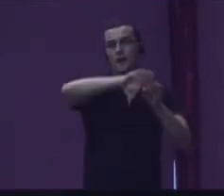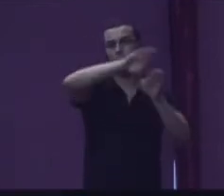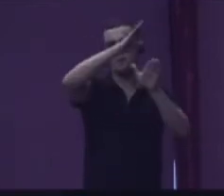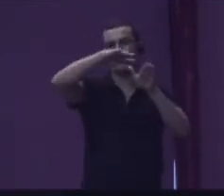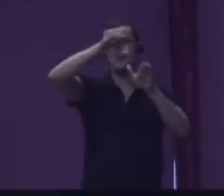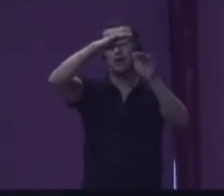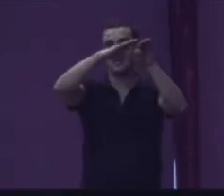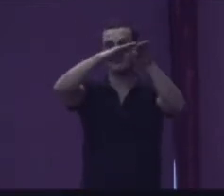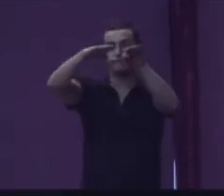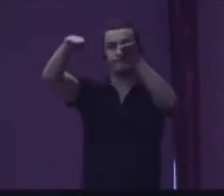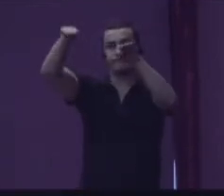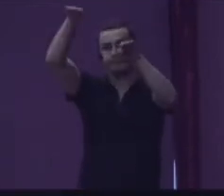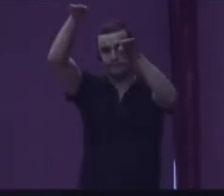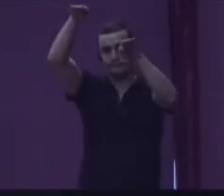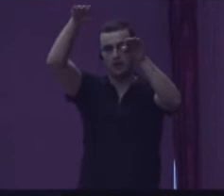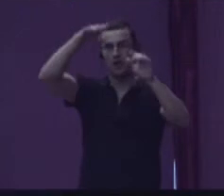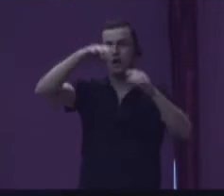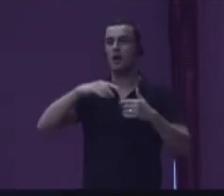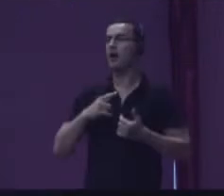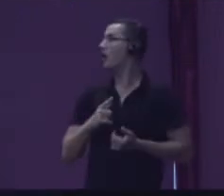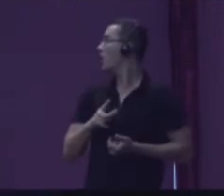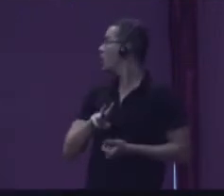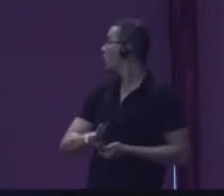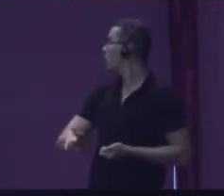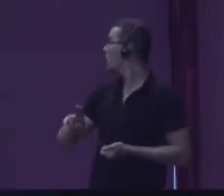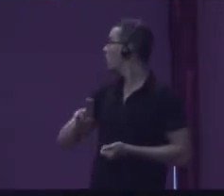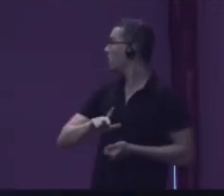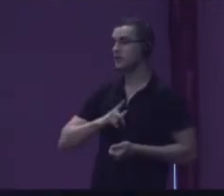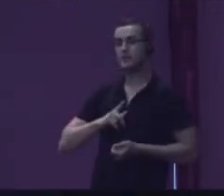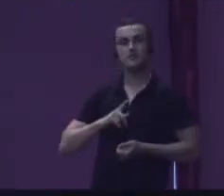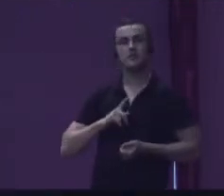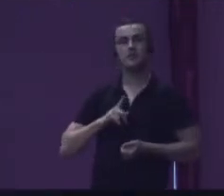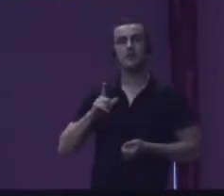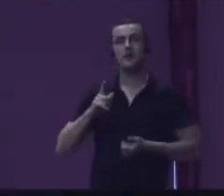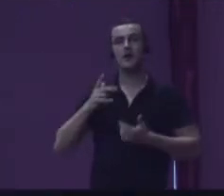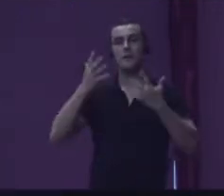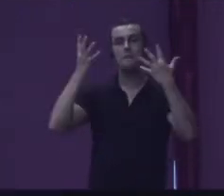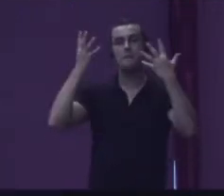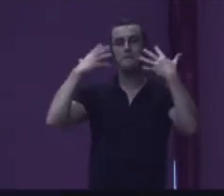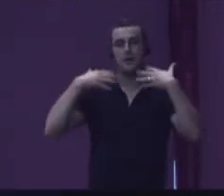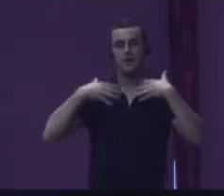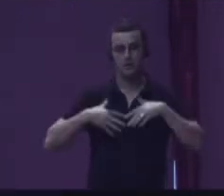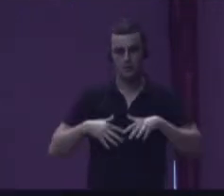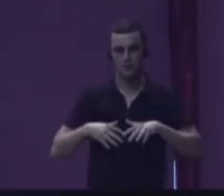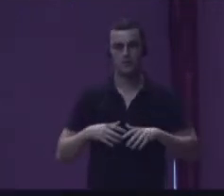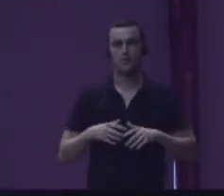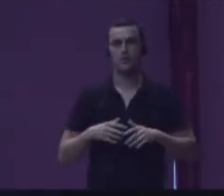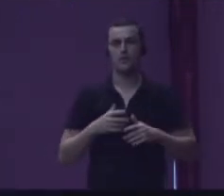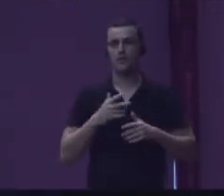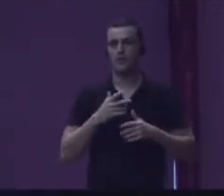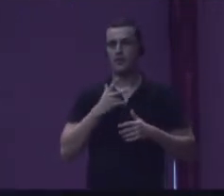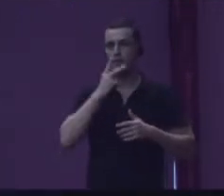sauna. And it's like a hut, and there's